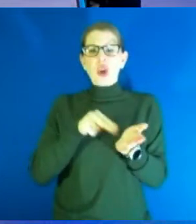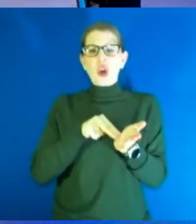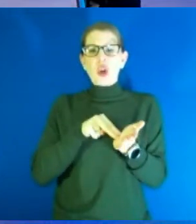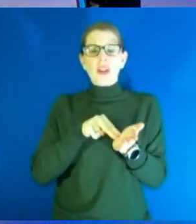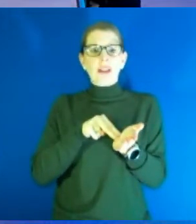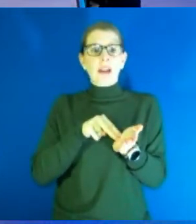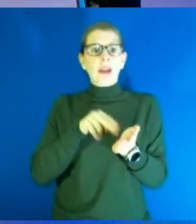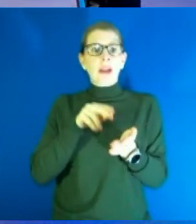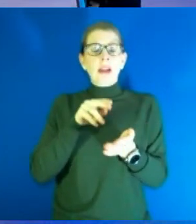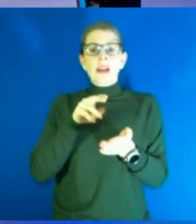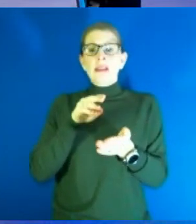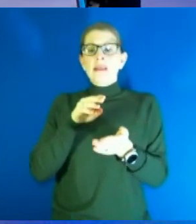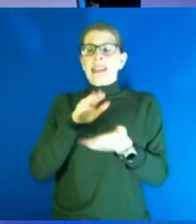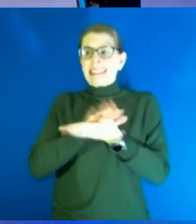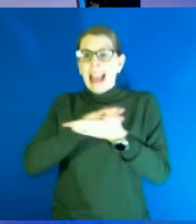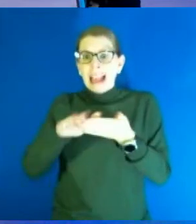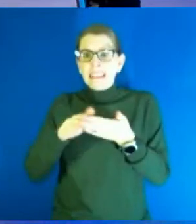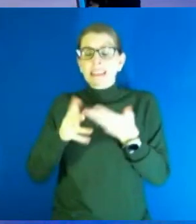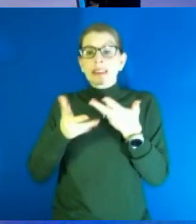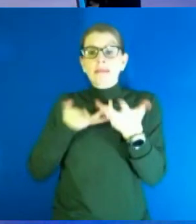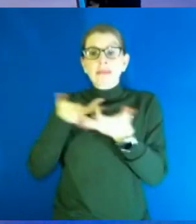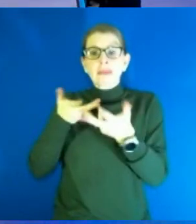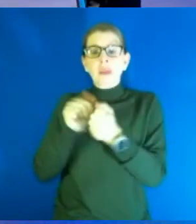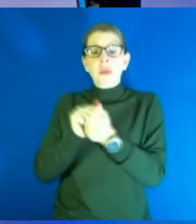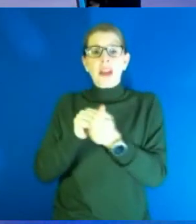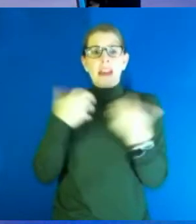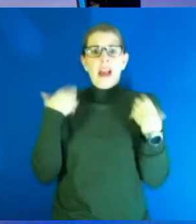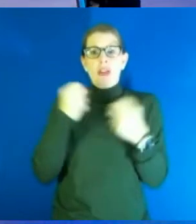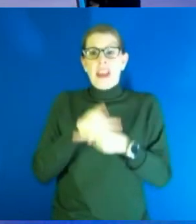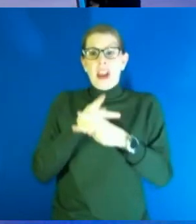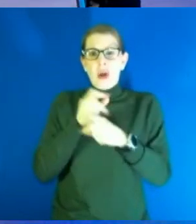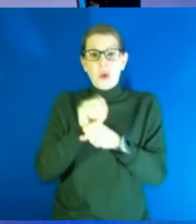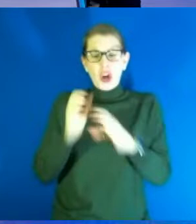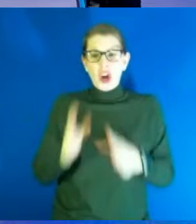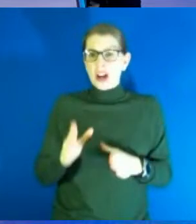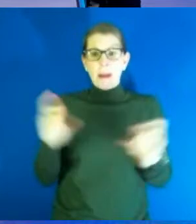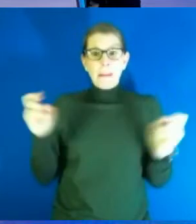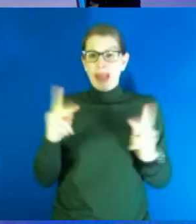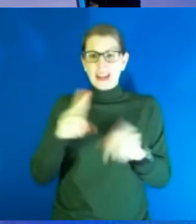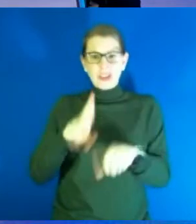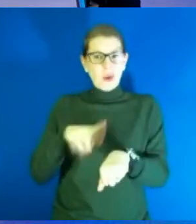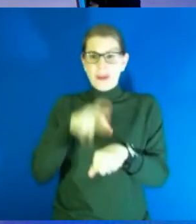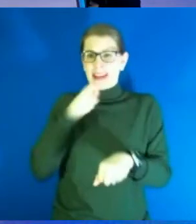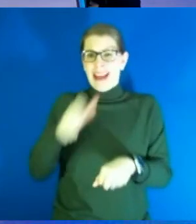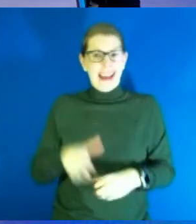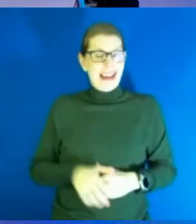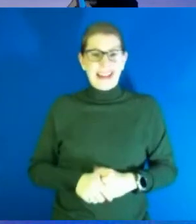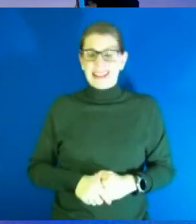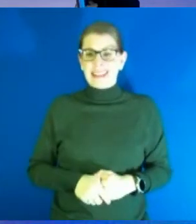healthcare workers. Just that good reminder that they're not back to normal. Things aren't back to normal, Right. and